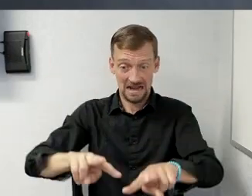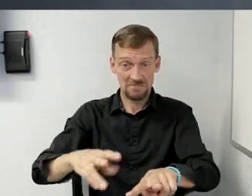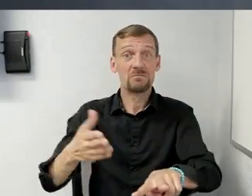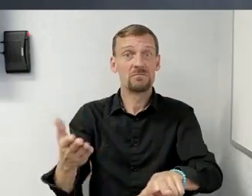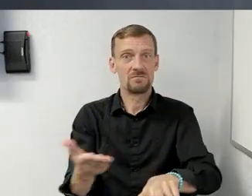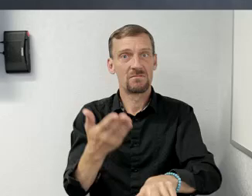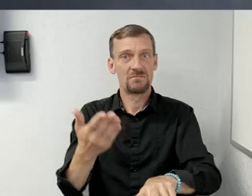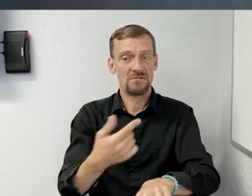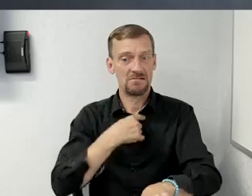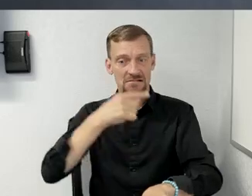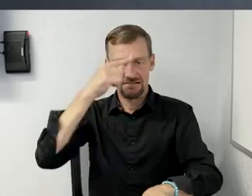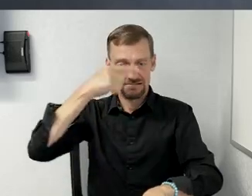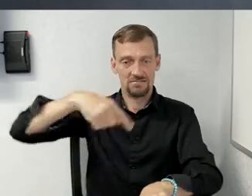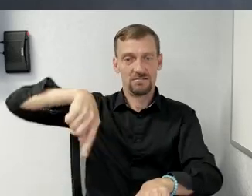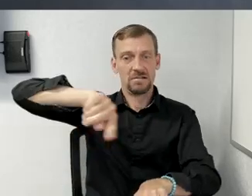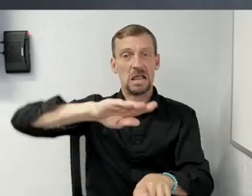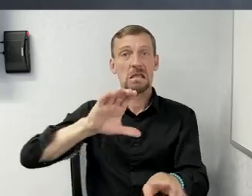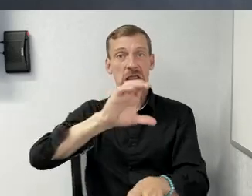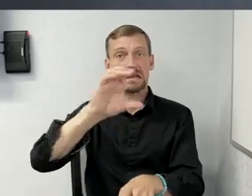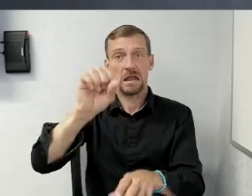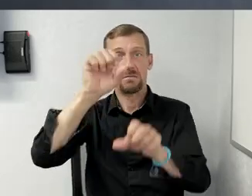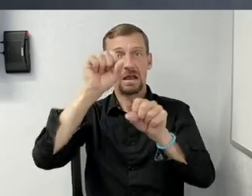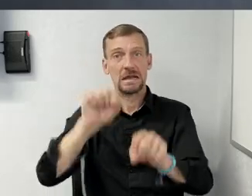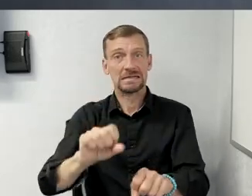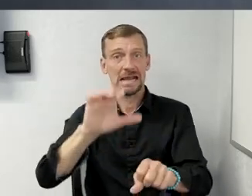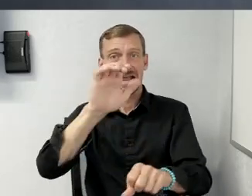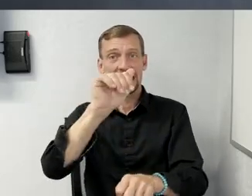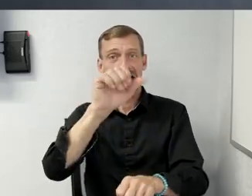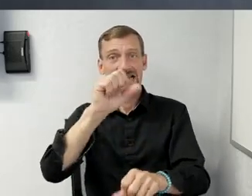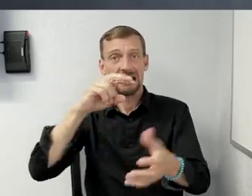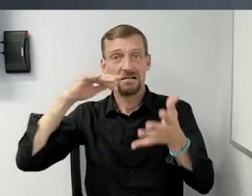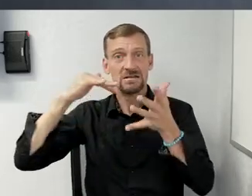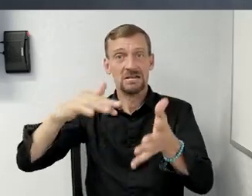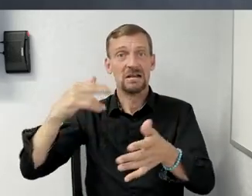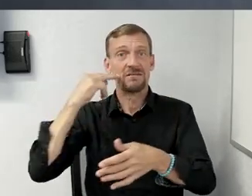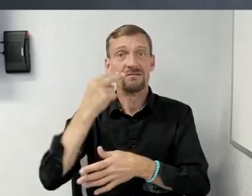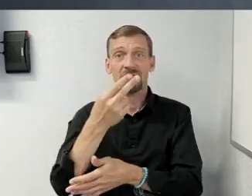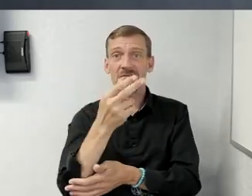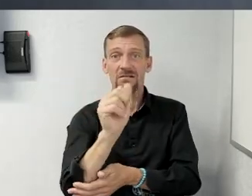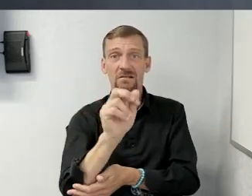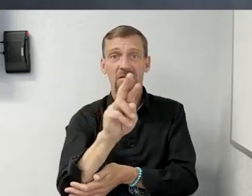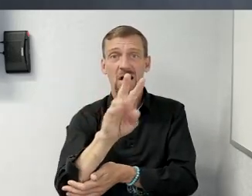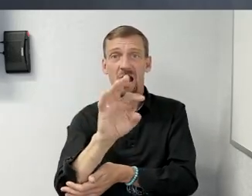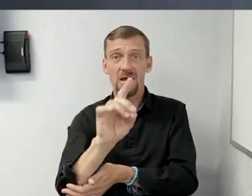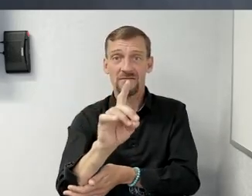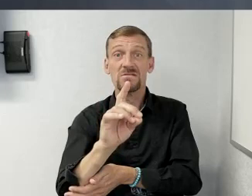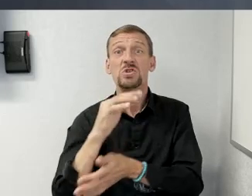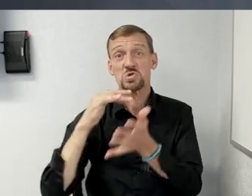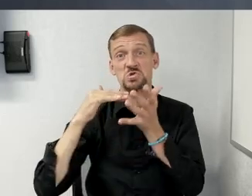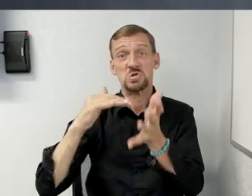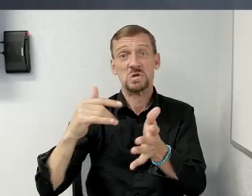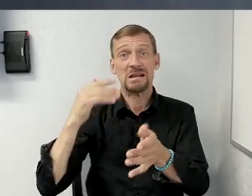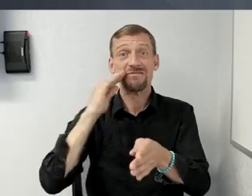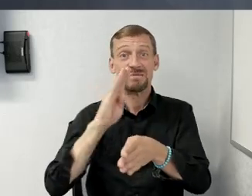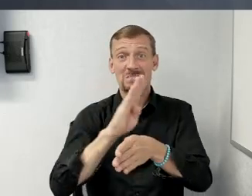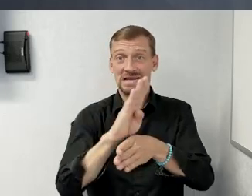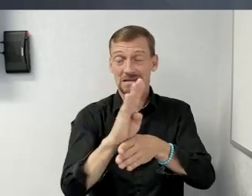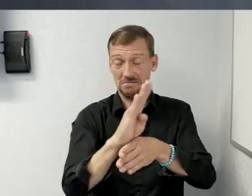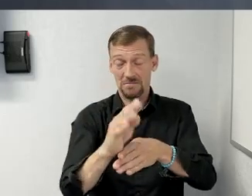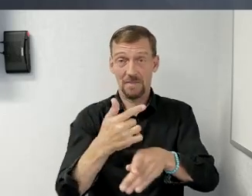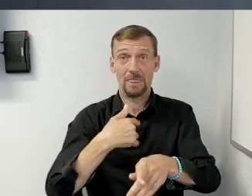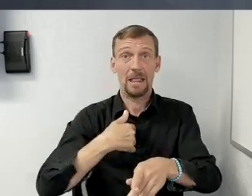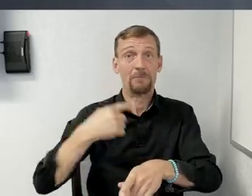I think could easily be case studies for the Harvard Graduate School of Business. I've also,